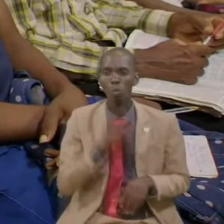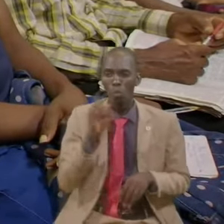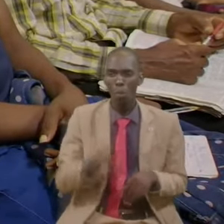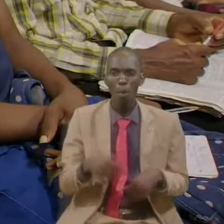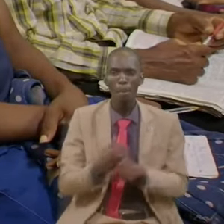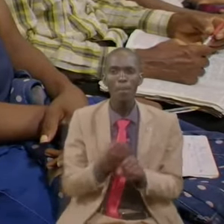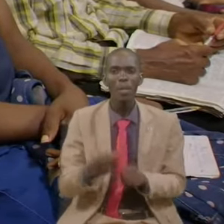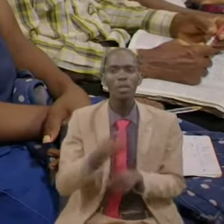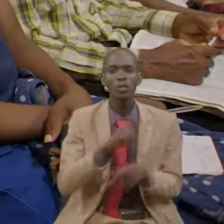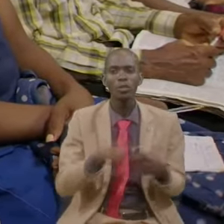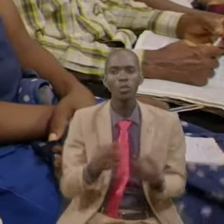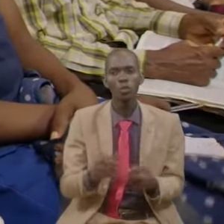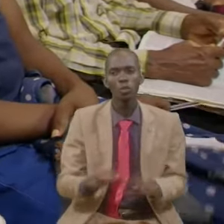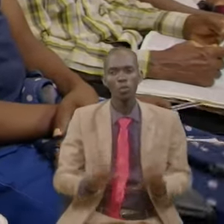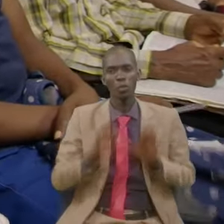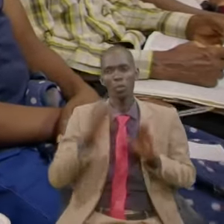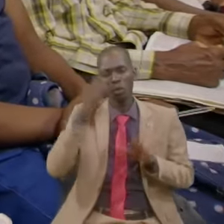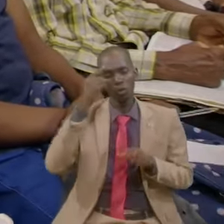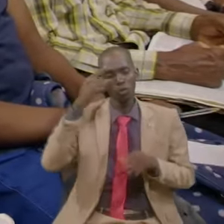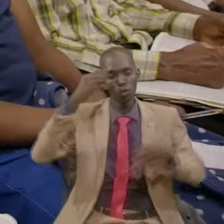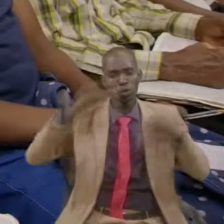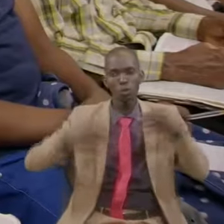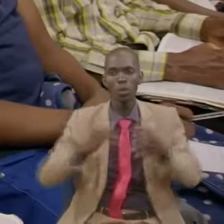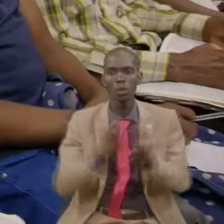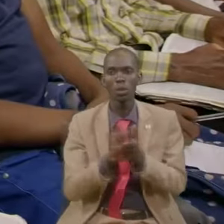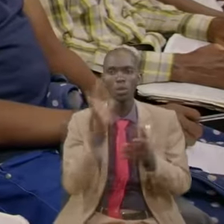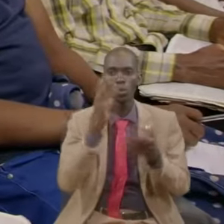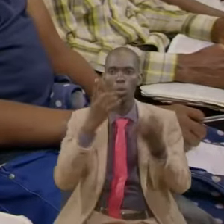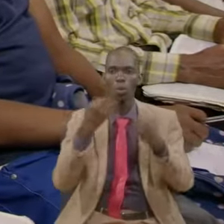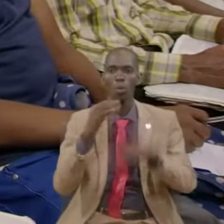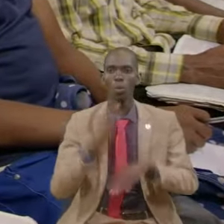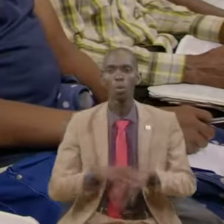the judgment that will come upon them.